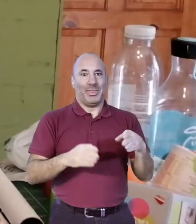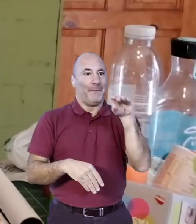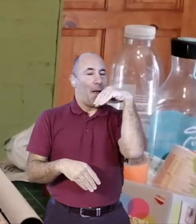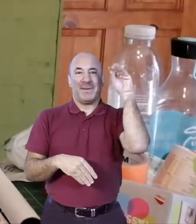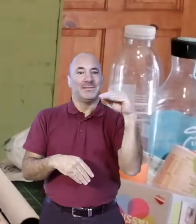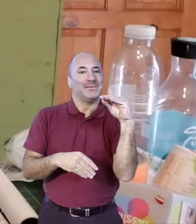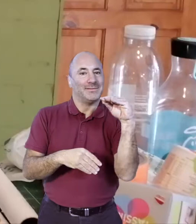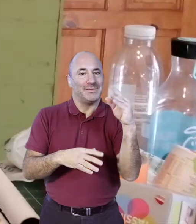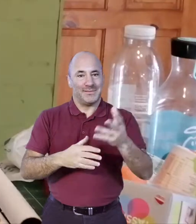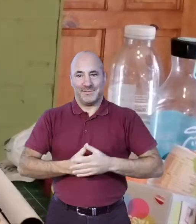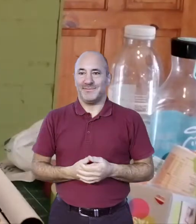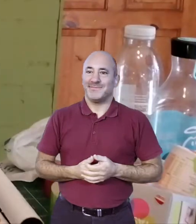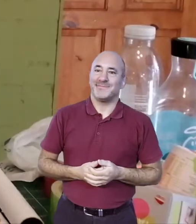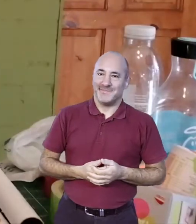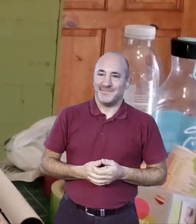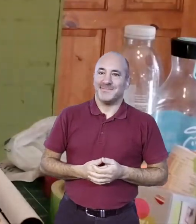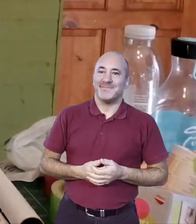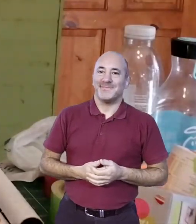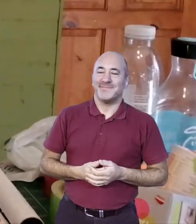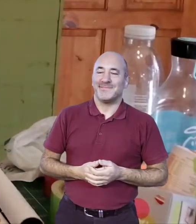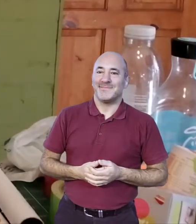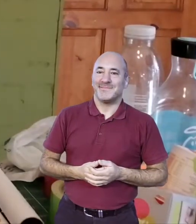together to form one being.